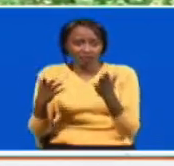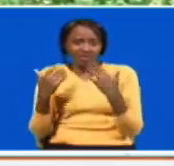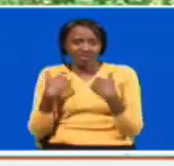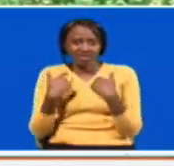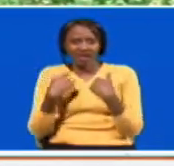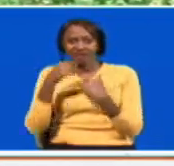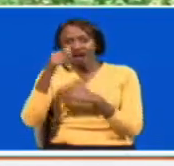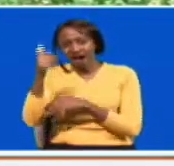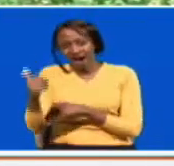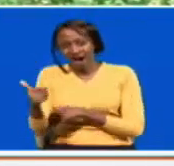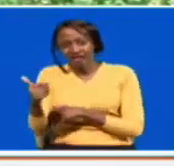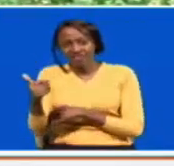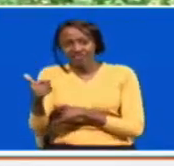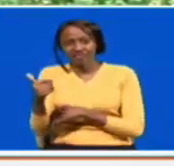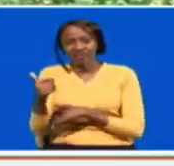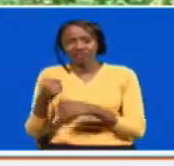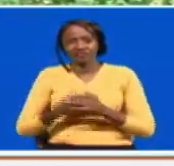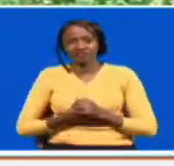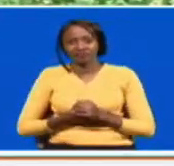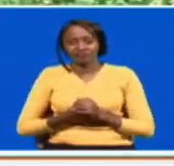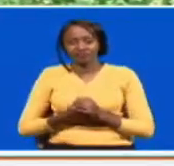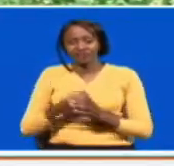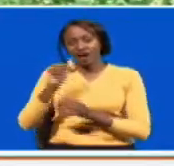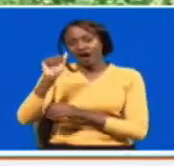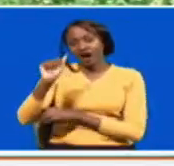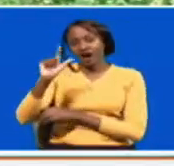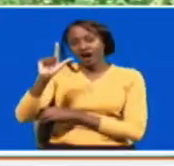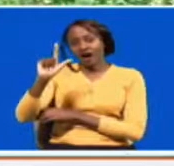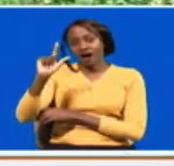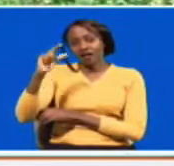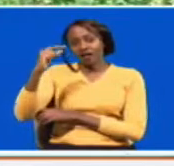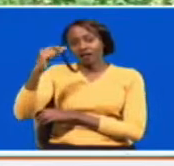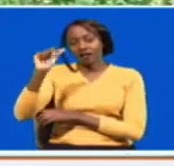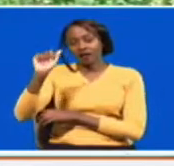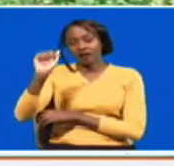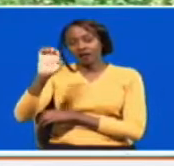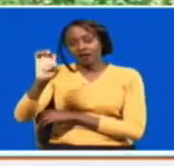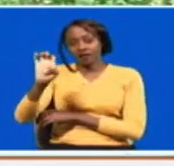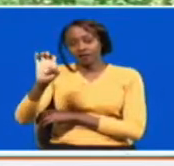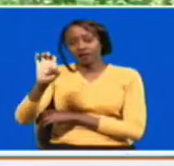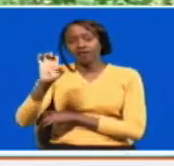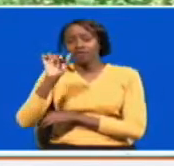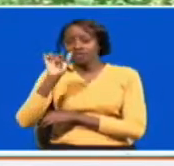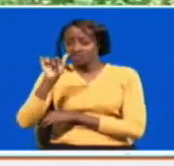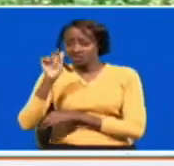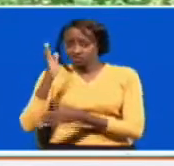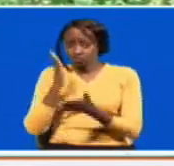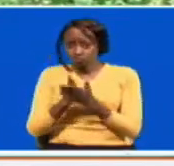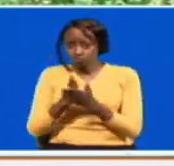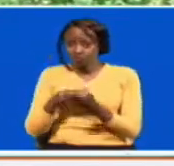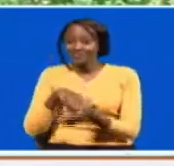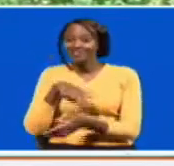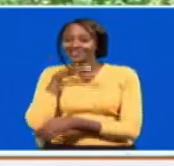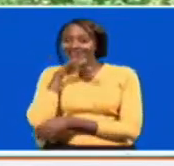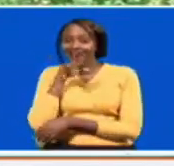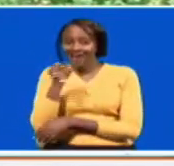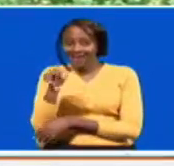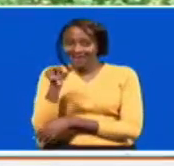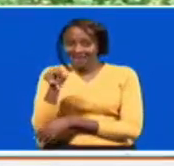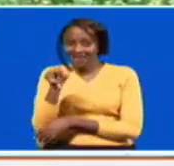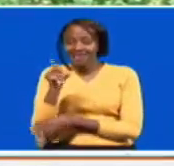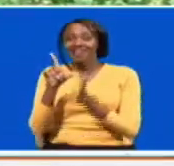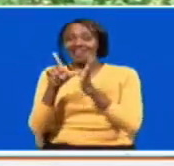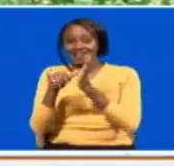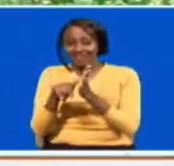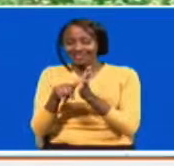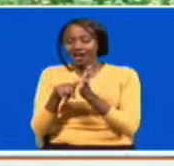water, green algae or blue green algae. And what happens when there's a lot of algae, as algae dies, it